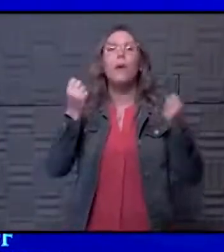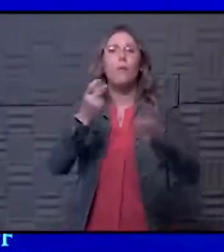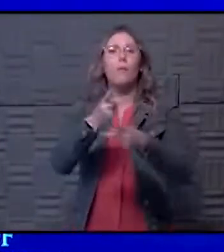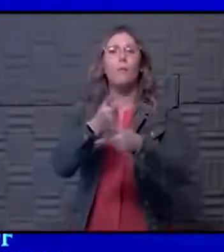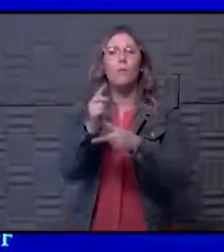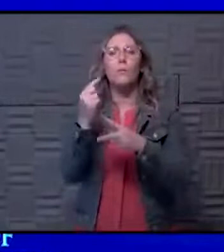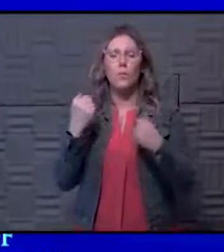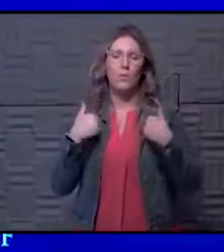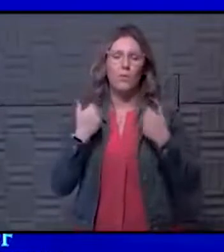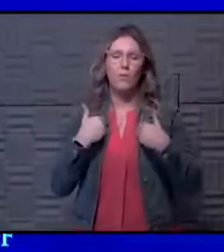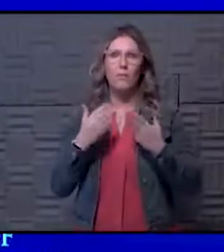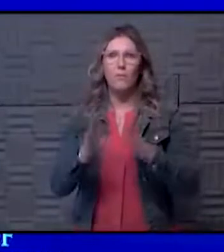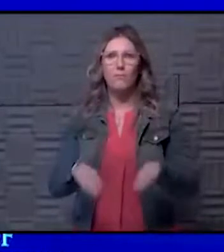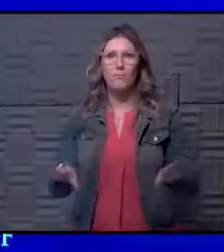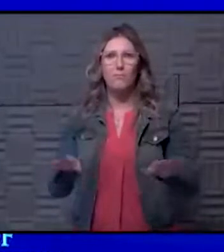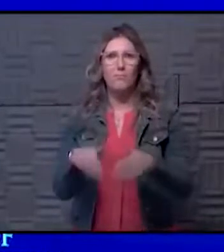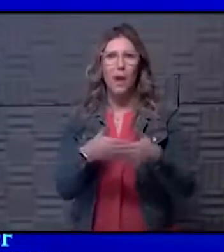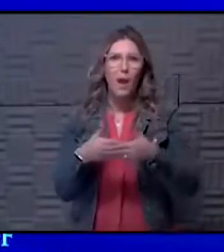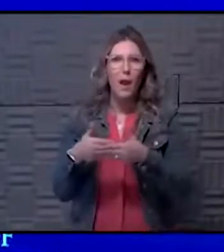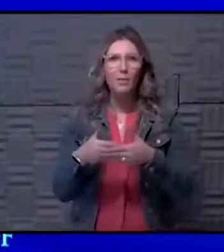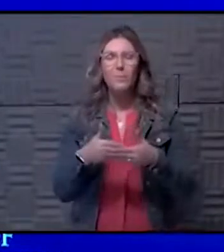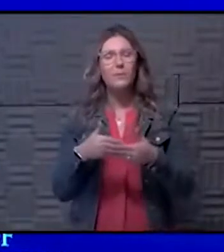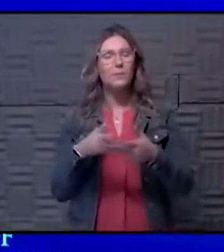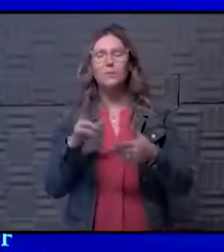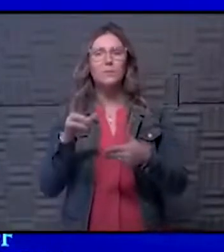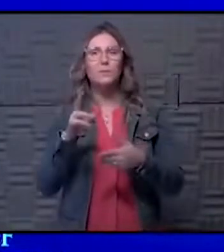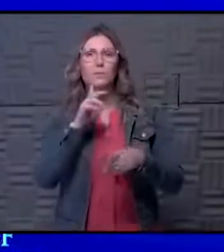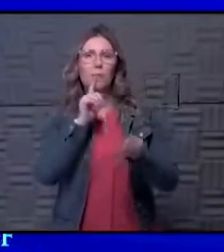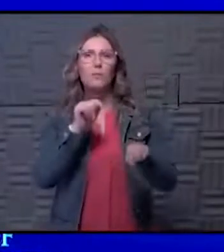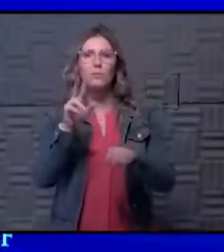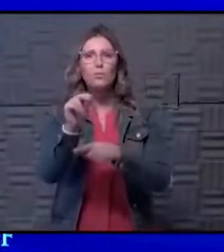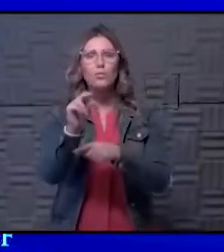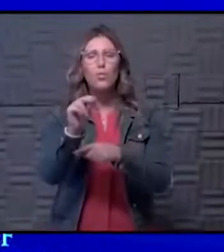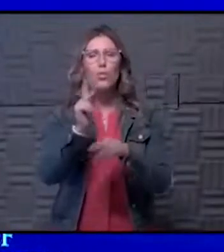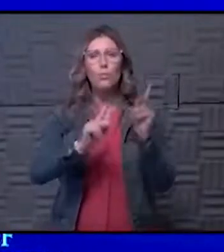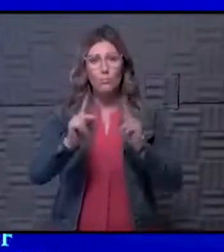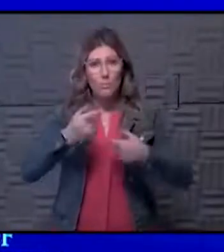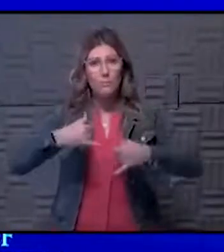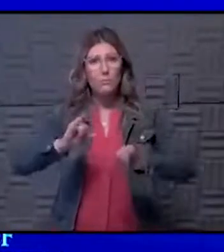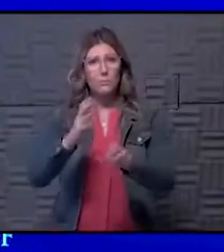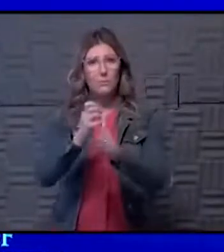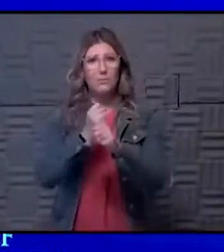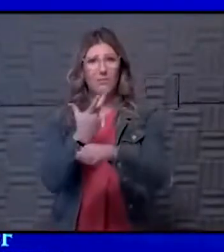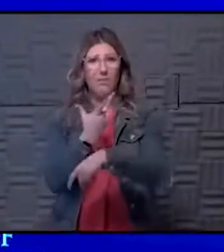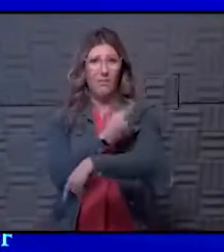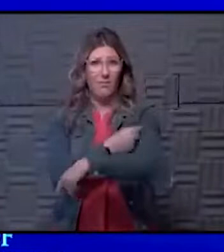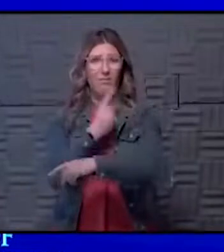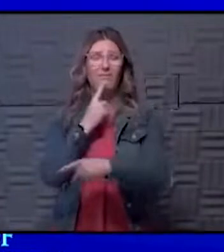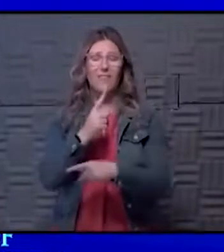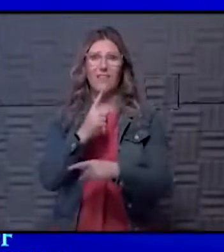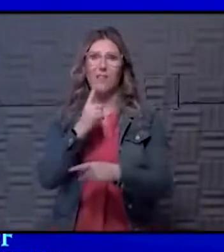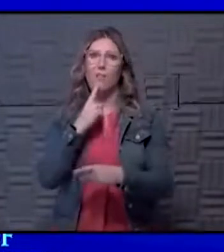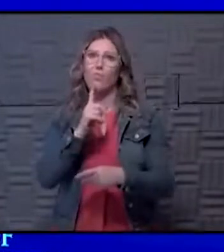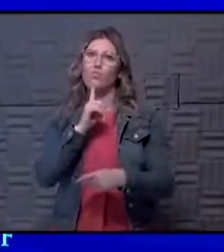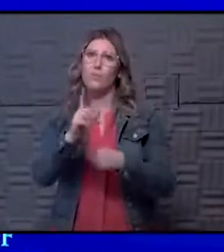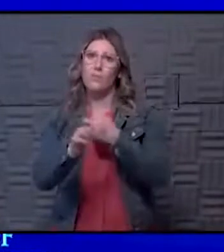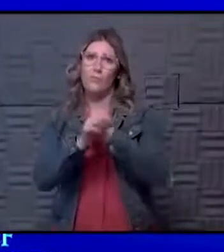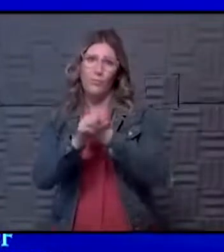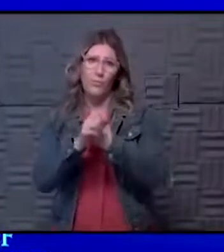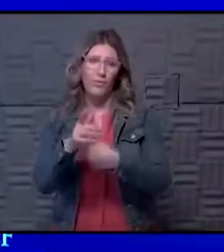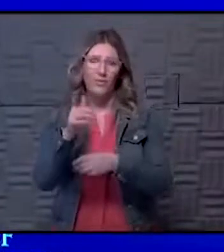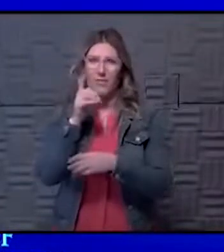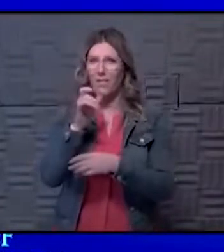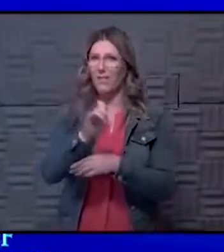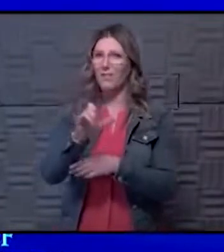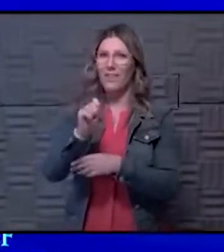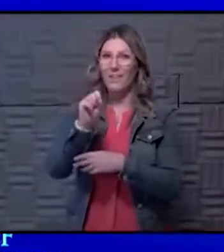infants? And I think the answer is no. People still get it because it can be such a threat to life overall, not unlike what we see with